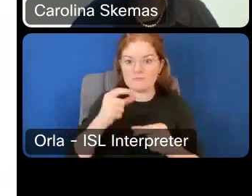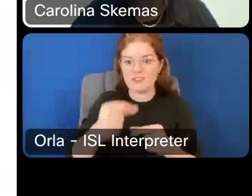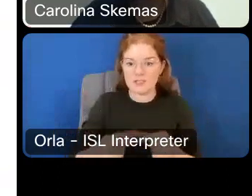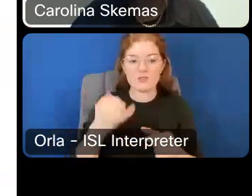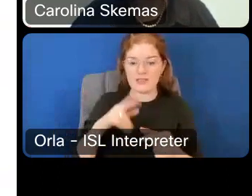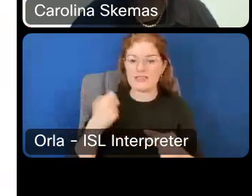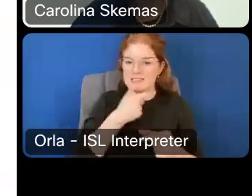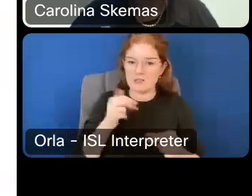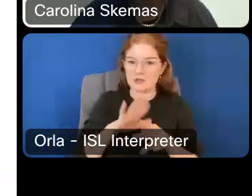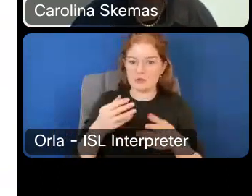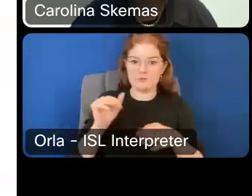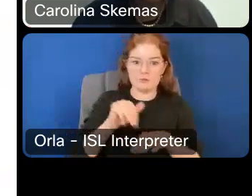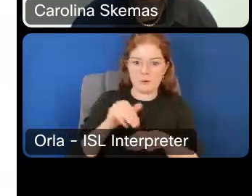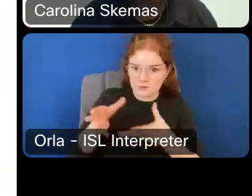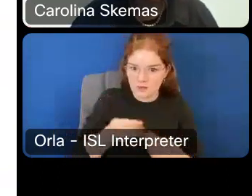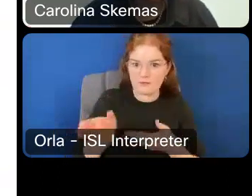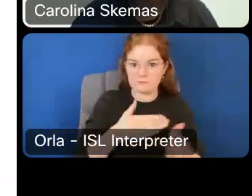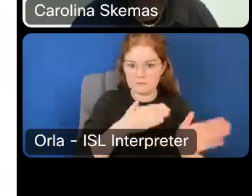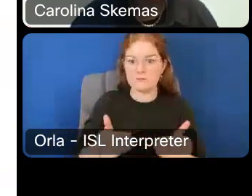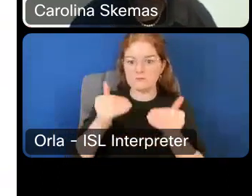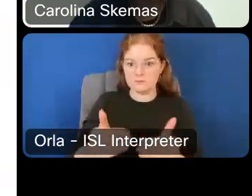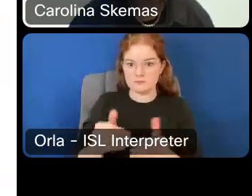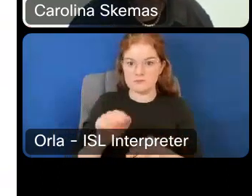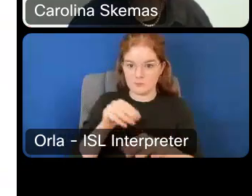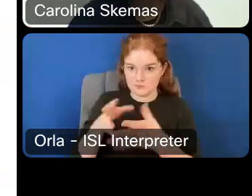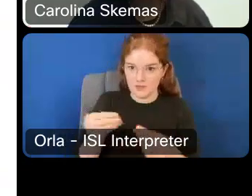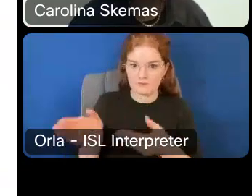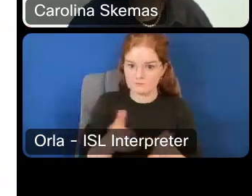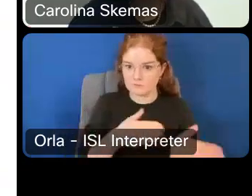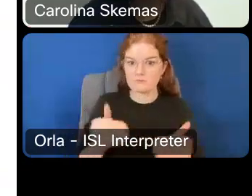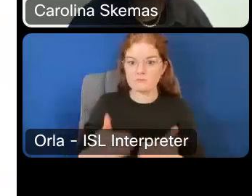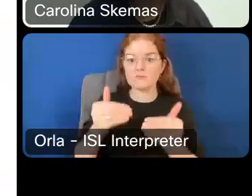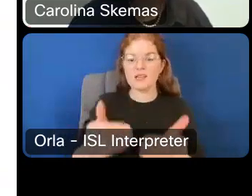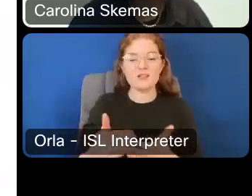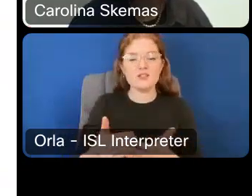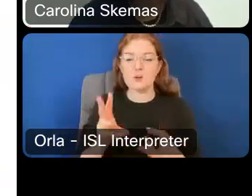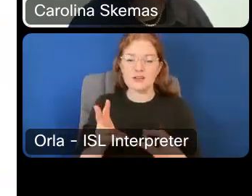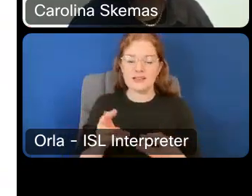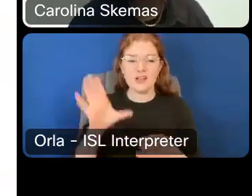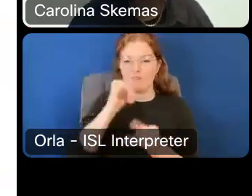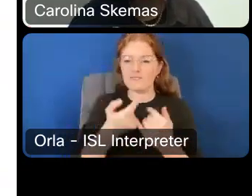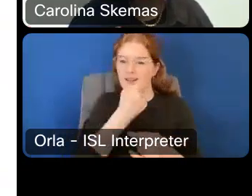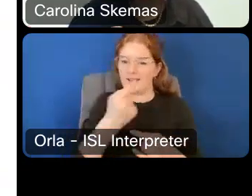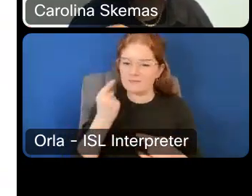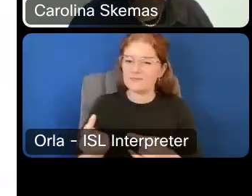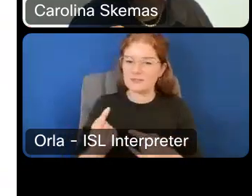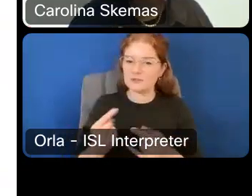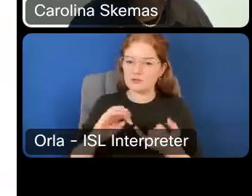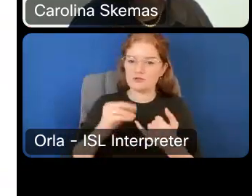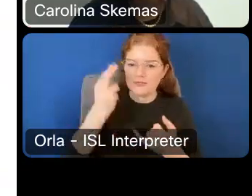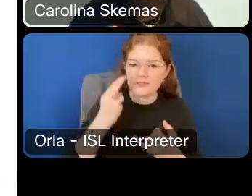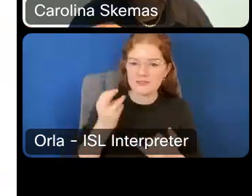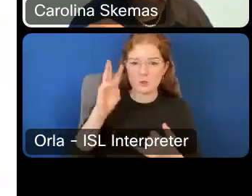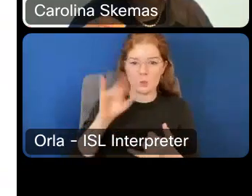processed. Again, it's evidencing, so it looks for a little bit of tangibility to kind of build trust